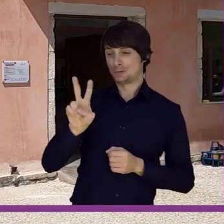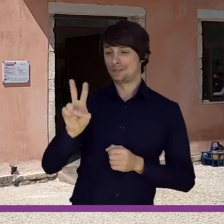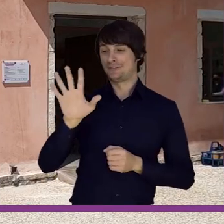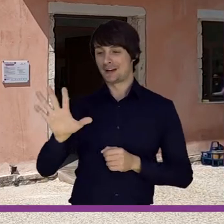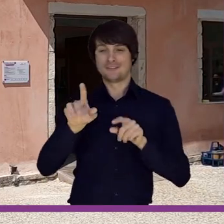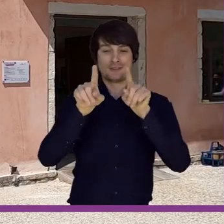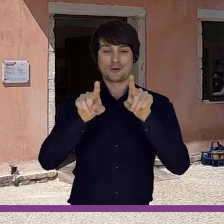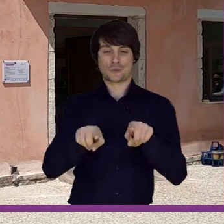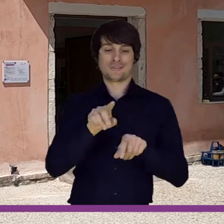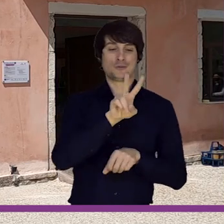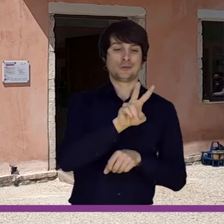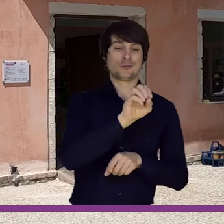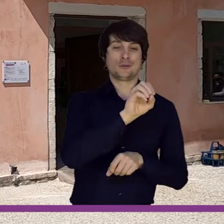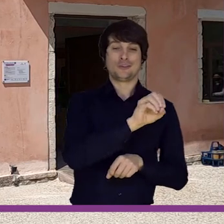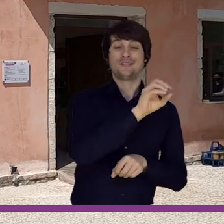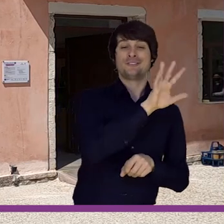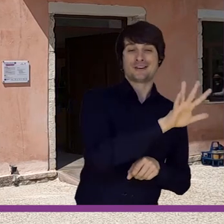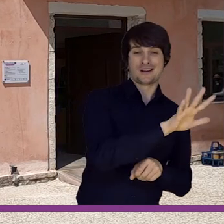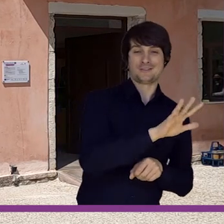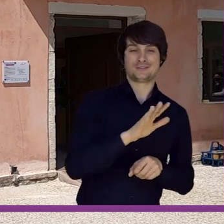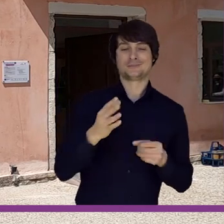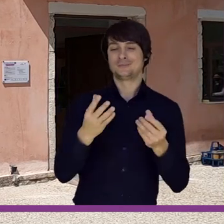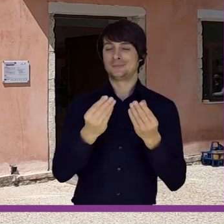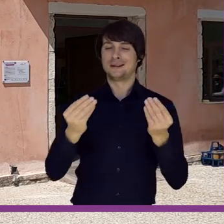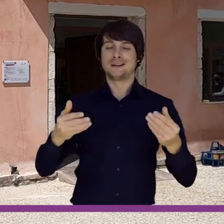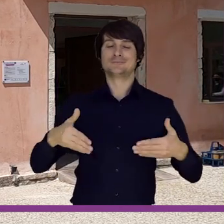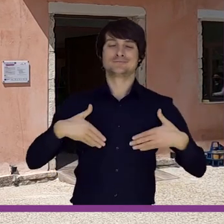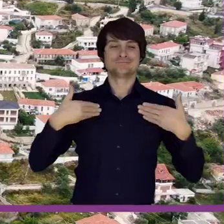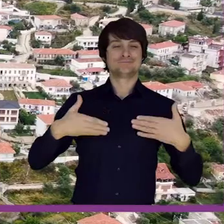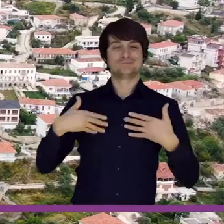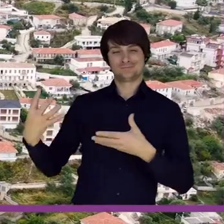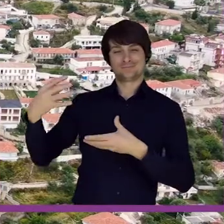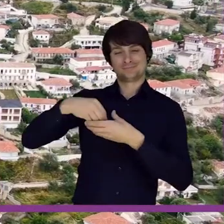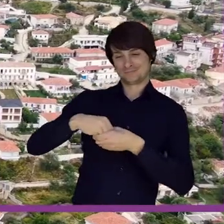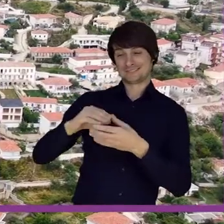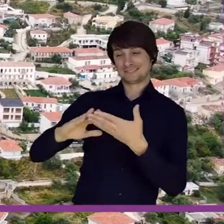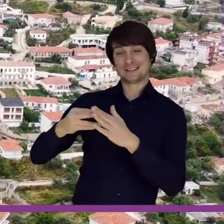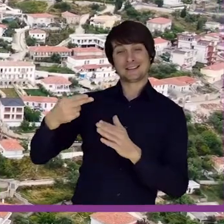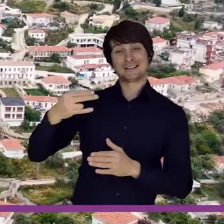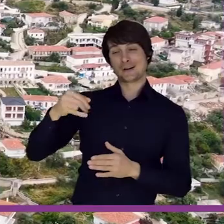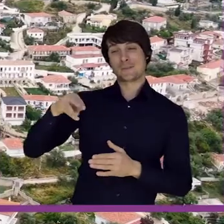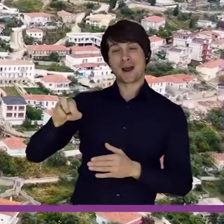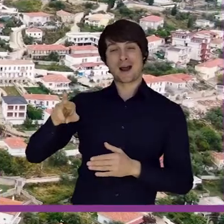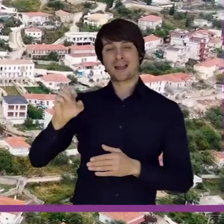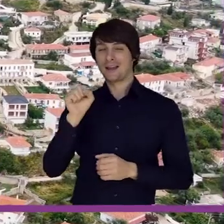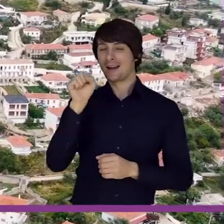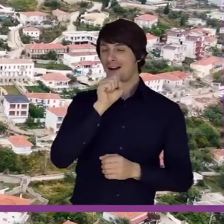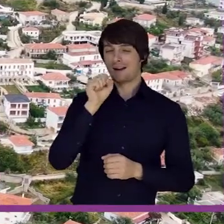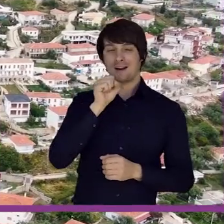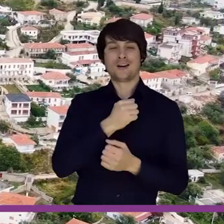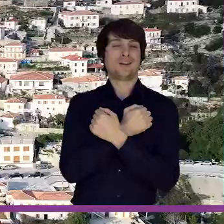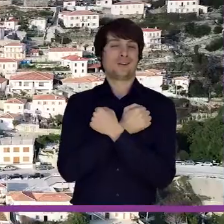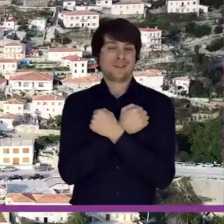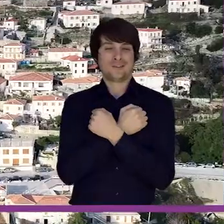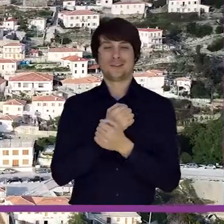November 25, 2005, is a special part of Himara and Albanian culture. The song of the soul, transmitted by the